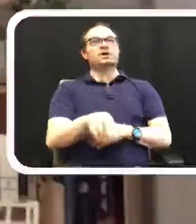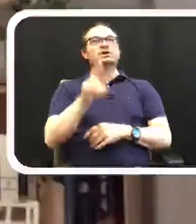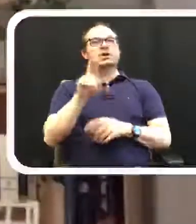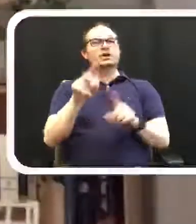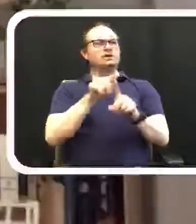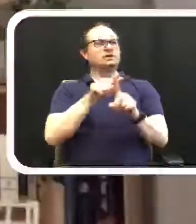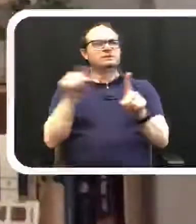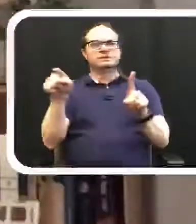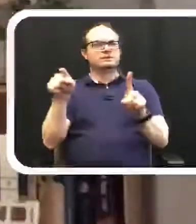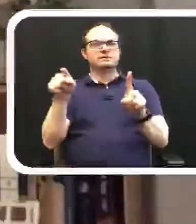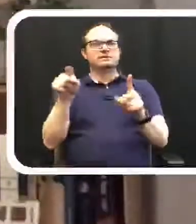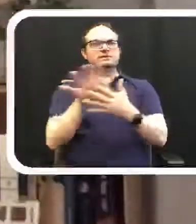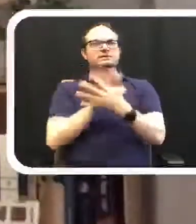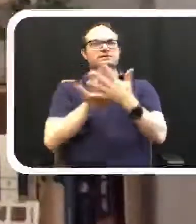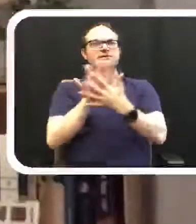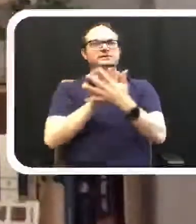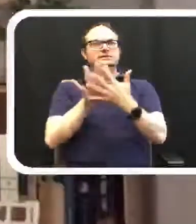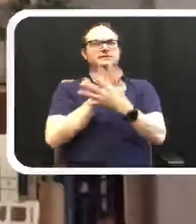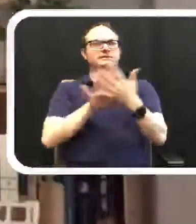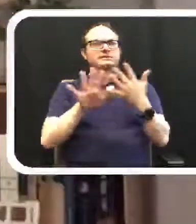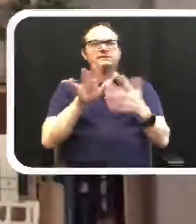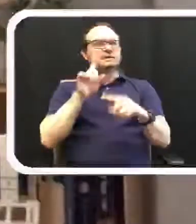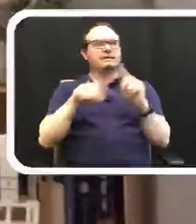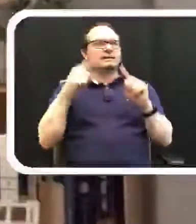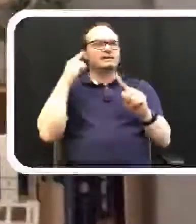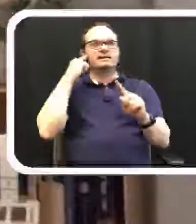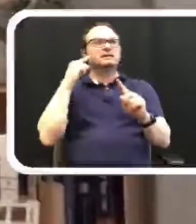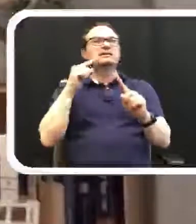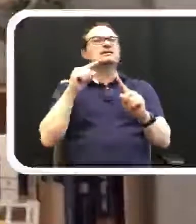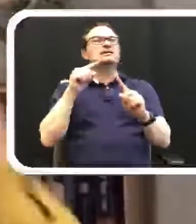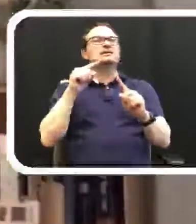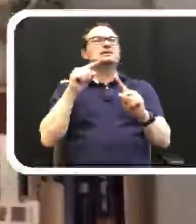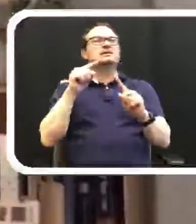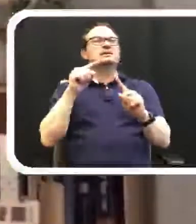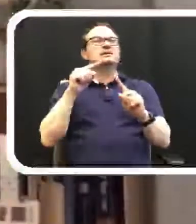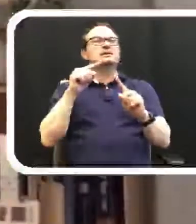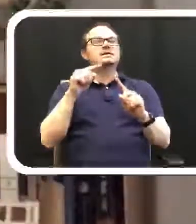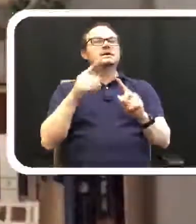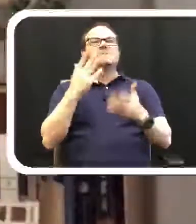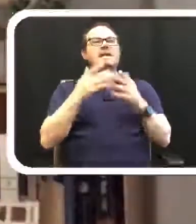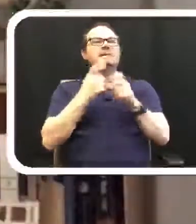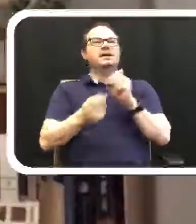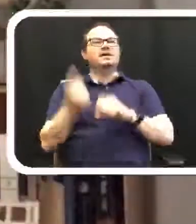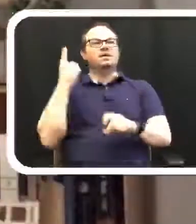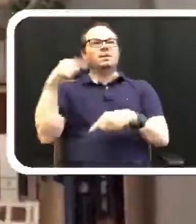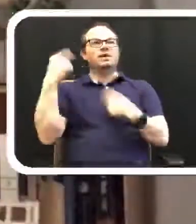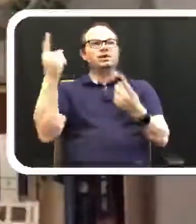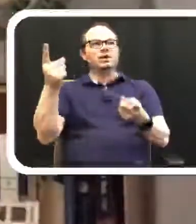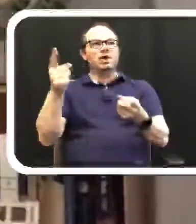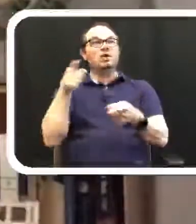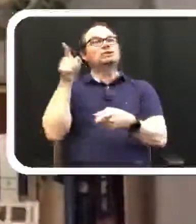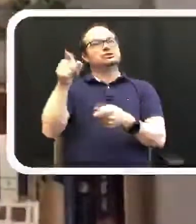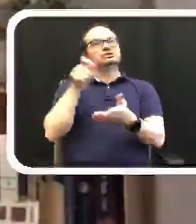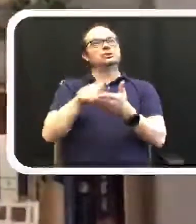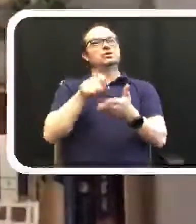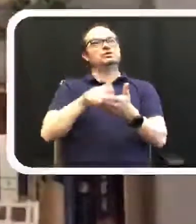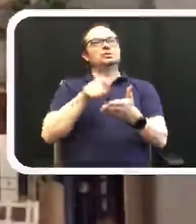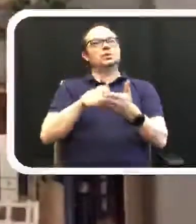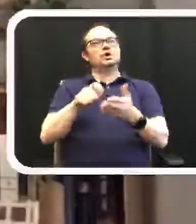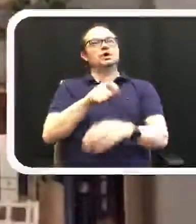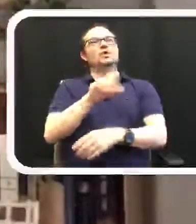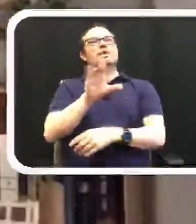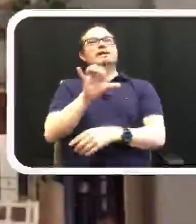Hudler, she was on sabbatical this past, it might have been about a year ago, and she was working with cancer